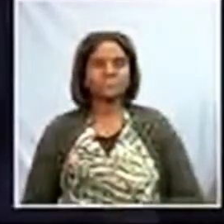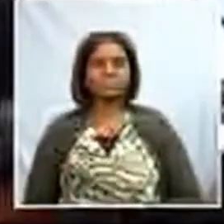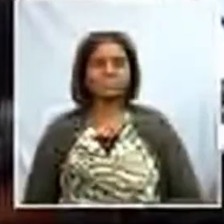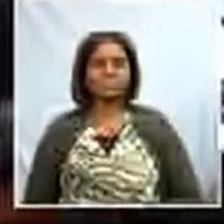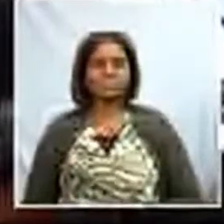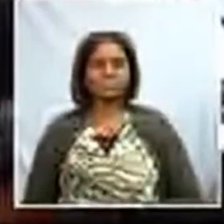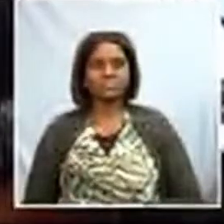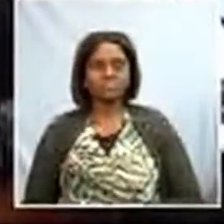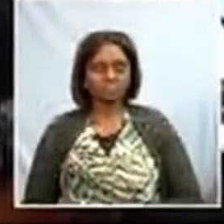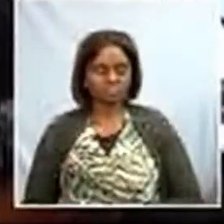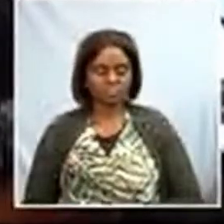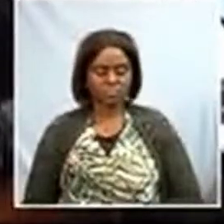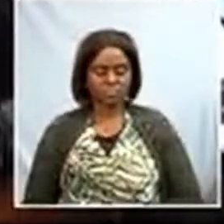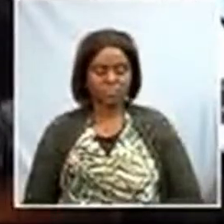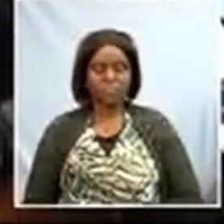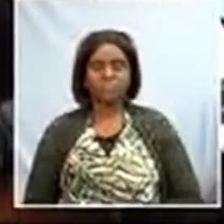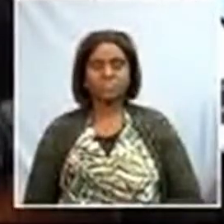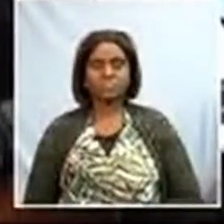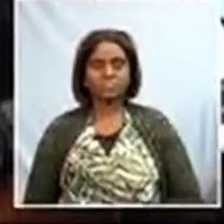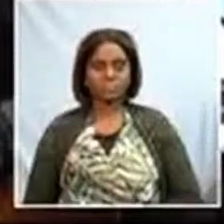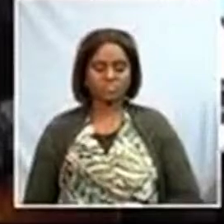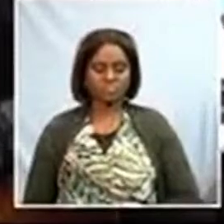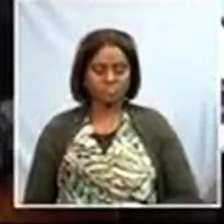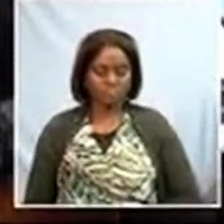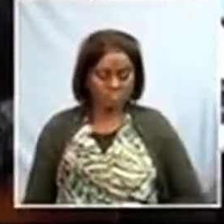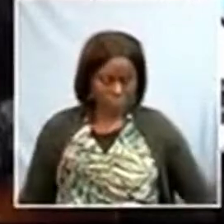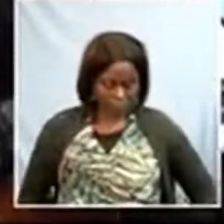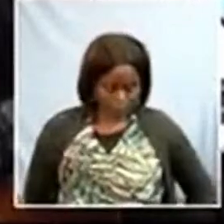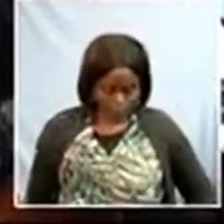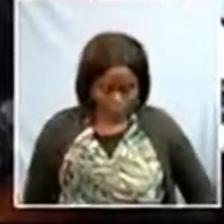page 3.